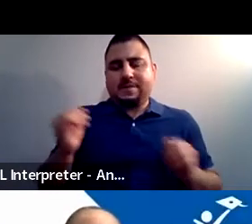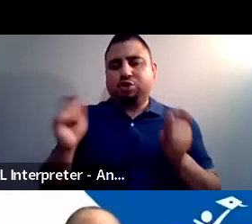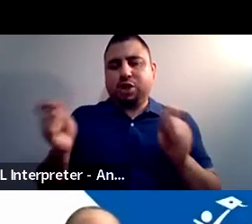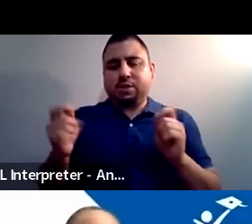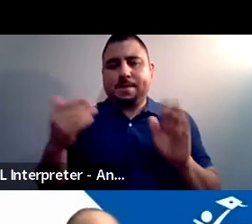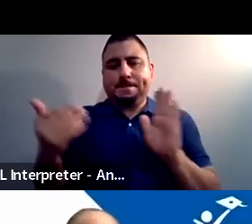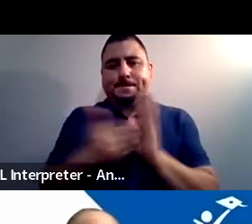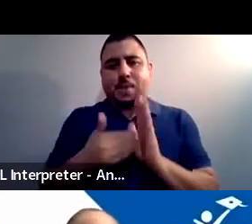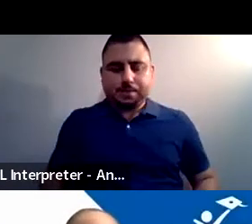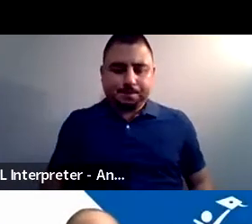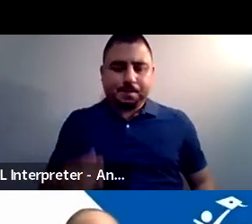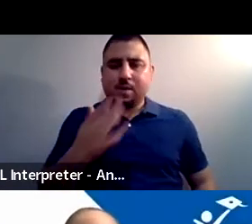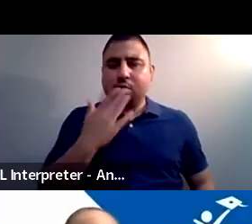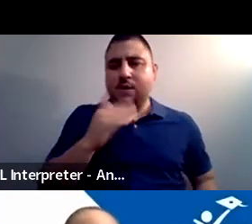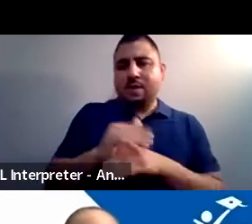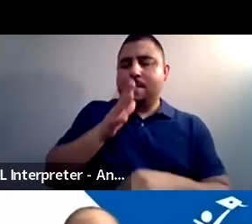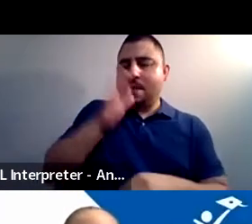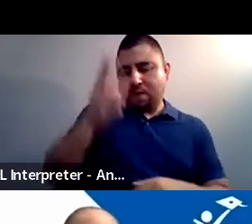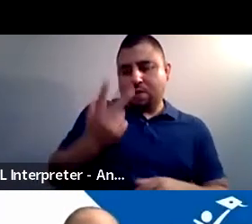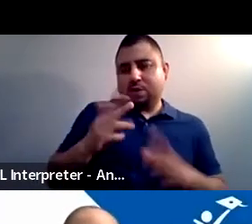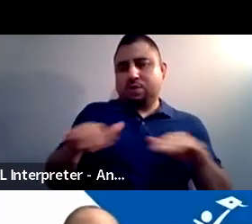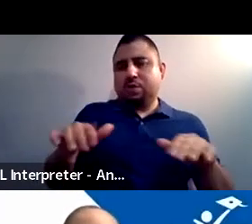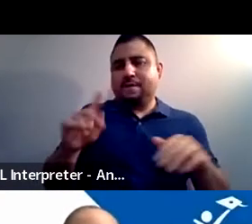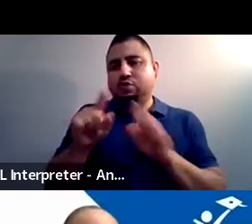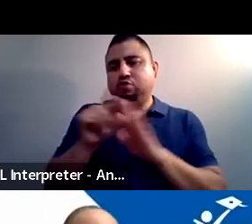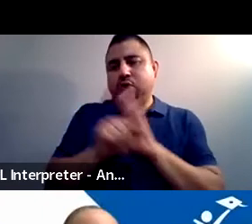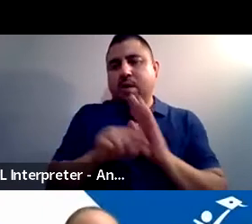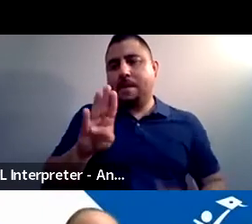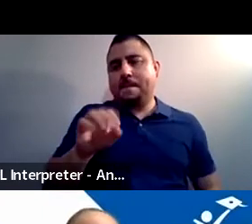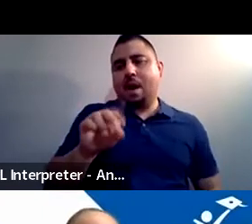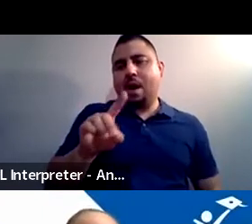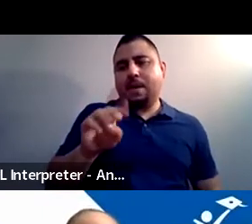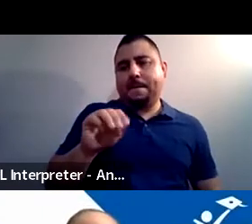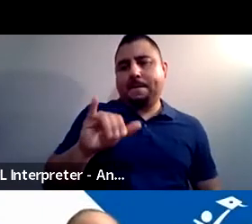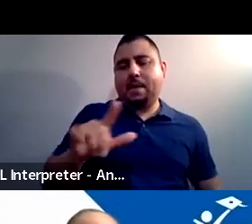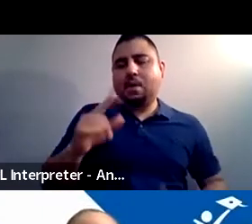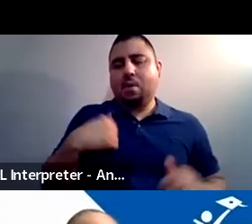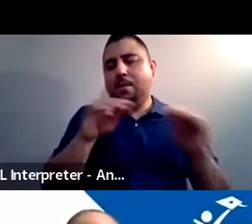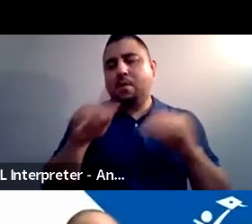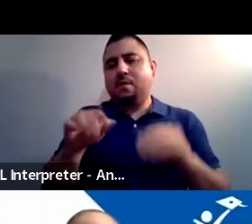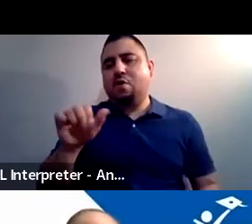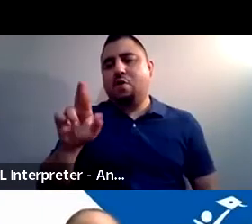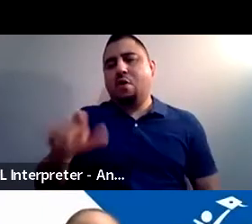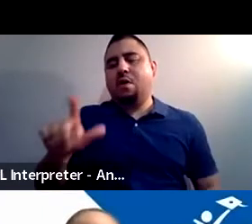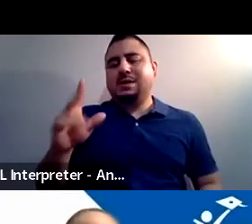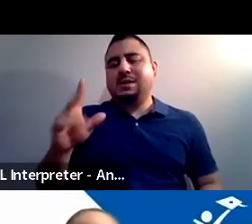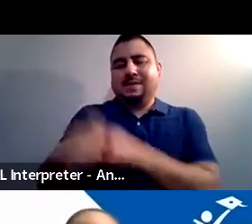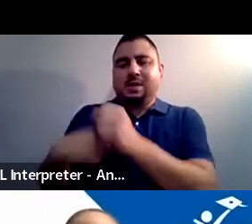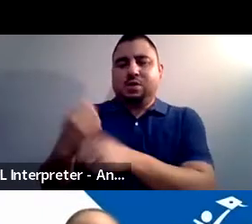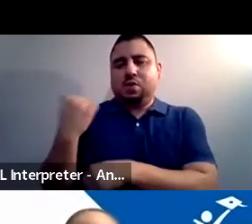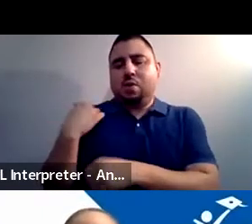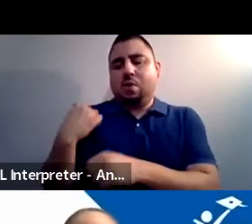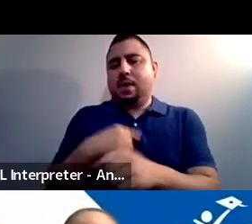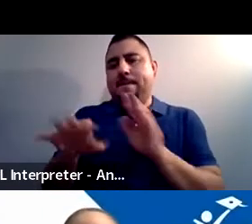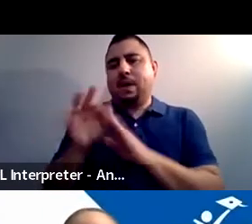evening. I am a parent of three children with a first grader at Bond Mill. When we moved to Laurel 7 years ago, we chose our